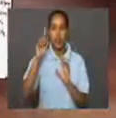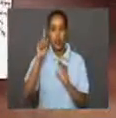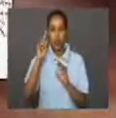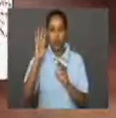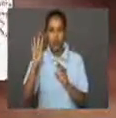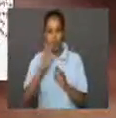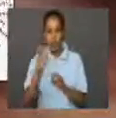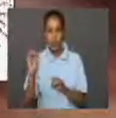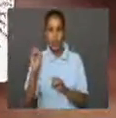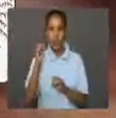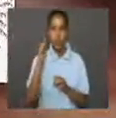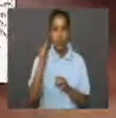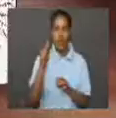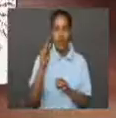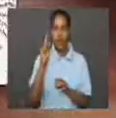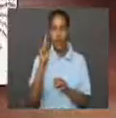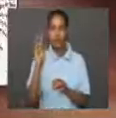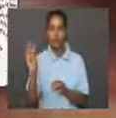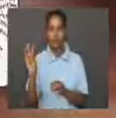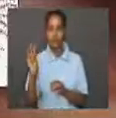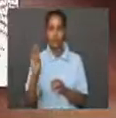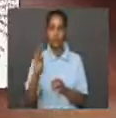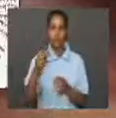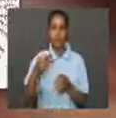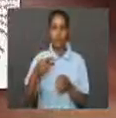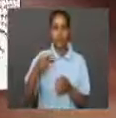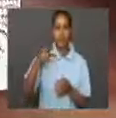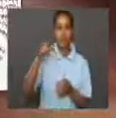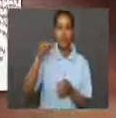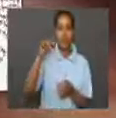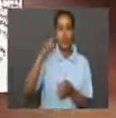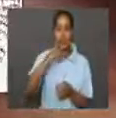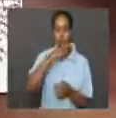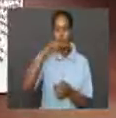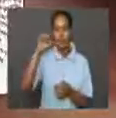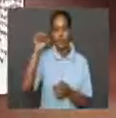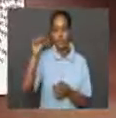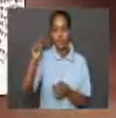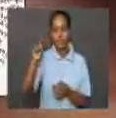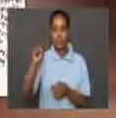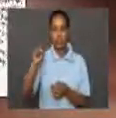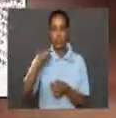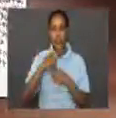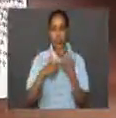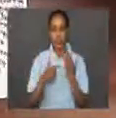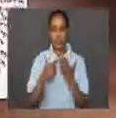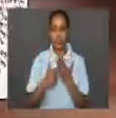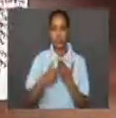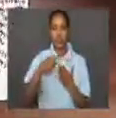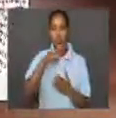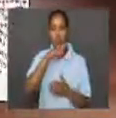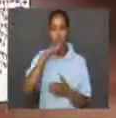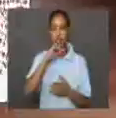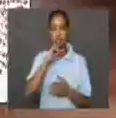alpha-1,4 and alpha-1,6 glycosidic bonds. However,